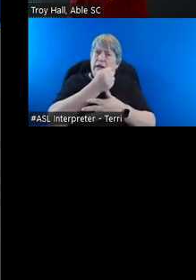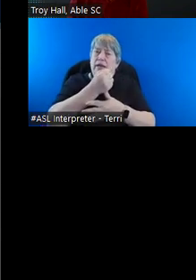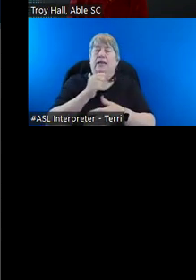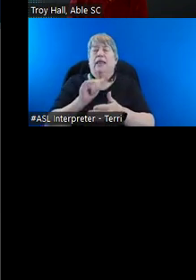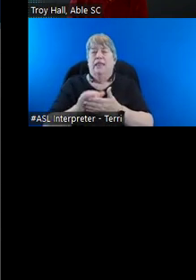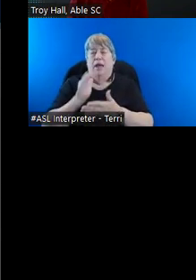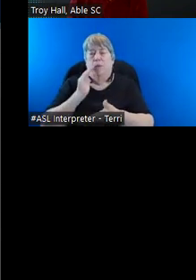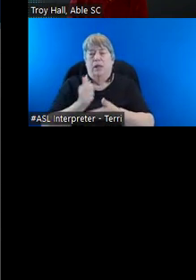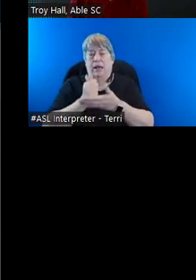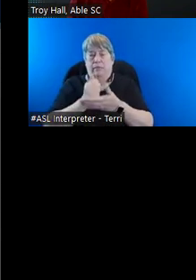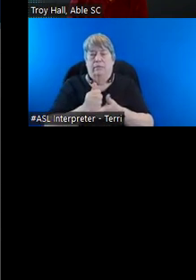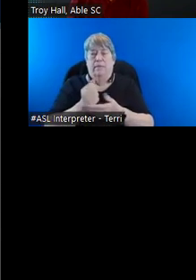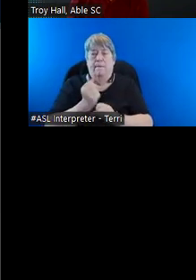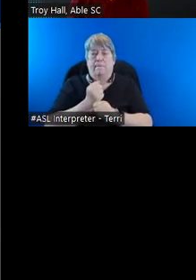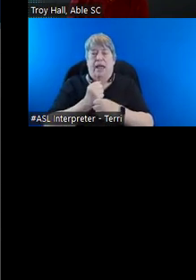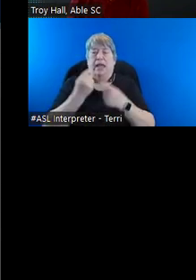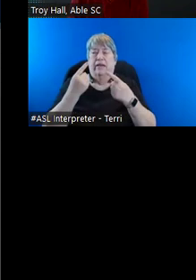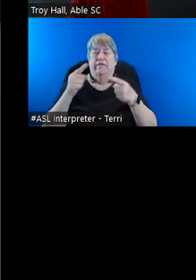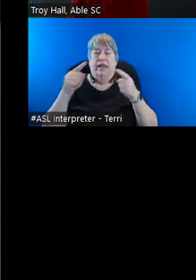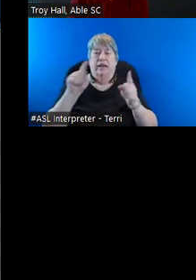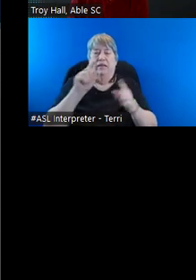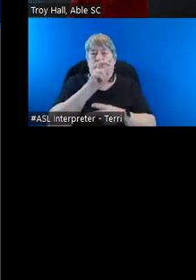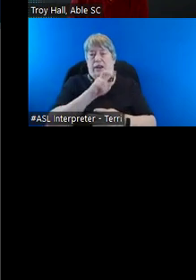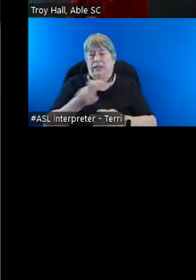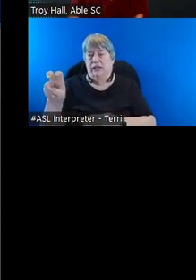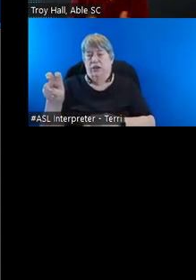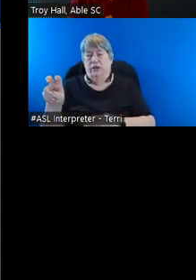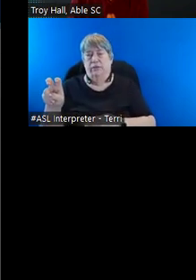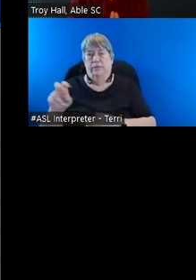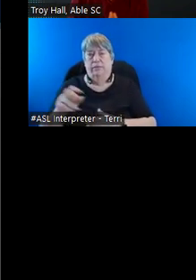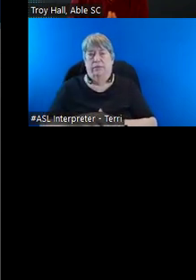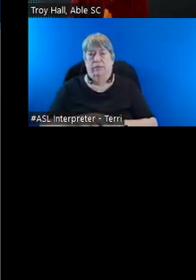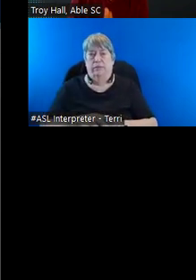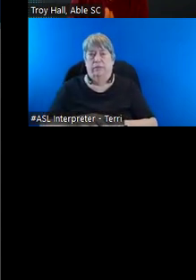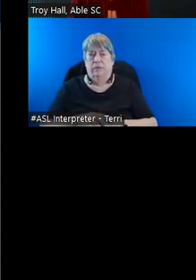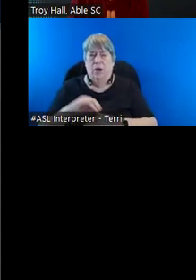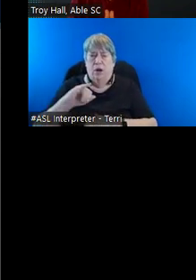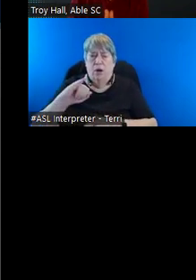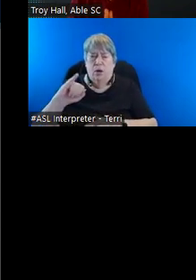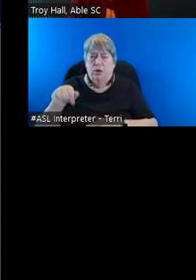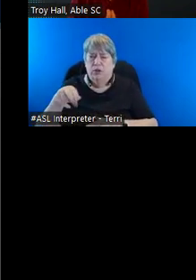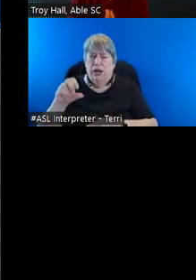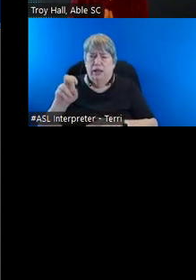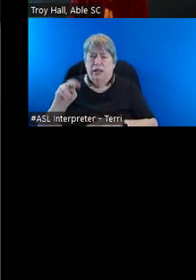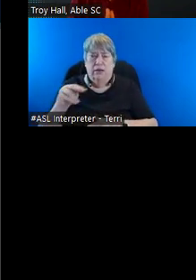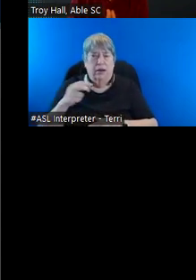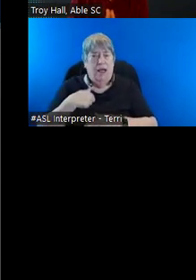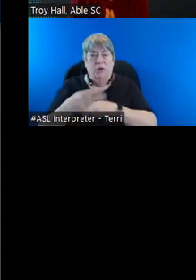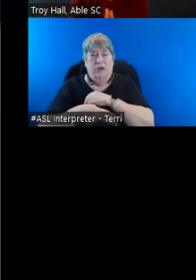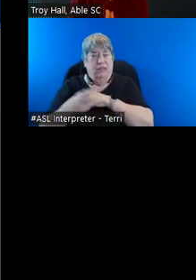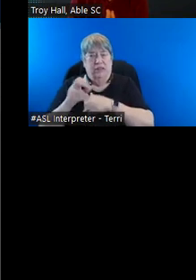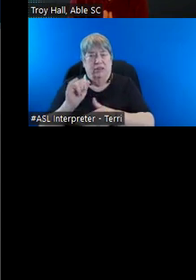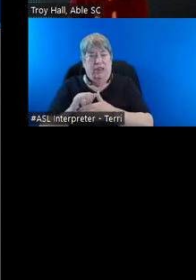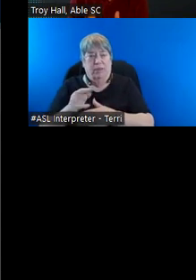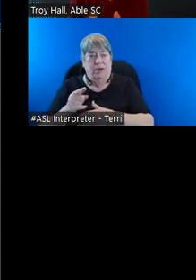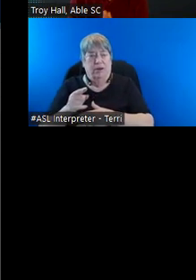create effective transition. Oh, Jacqueline, I'm stealing that. I'm sorry, I'll give you credit, but nothing about